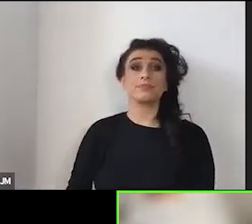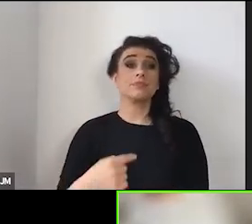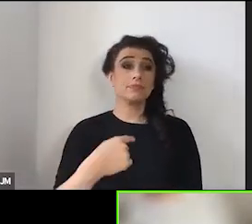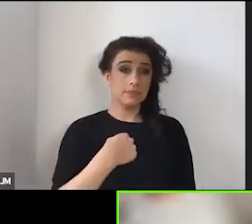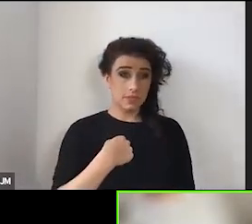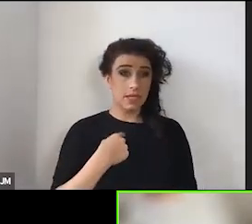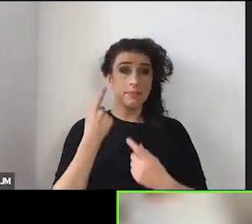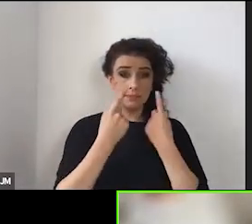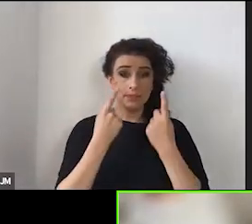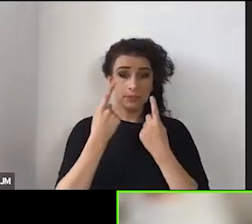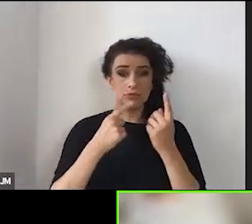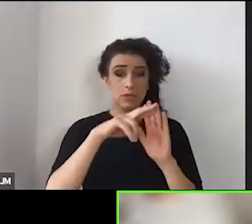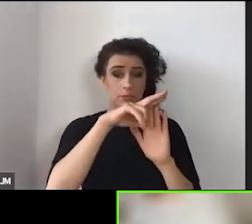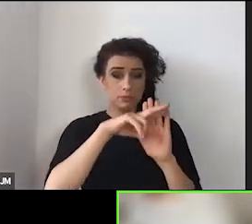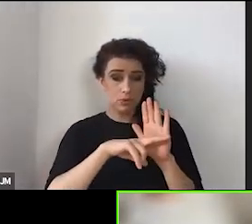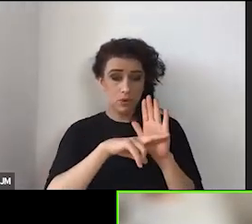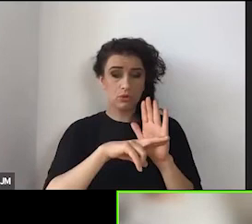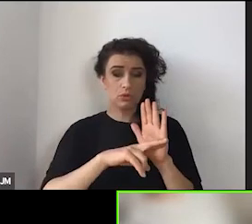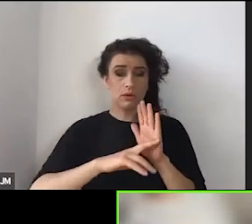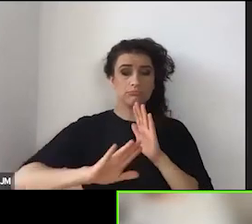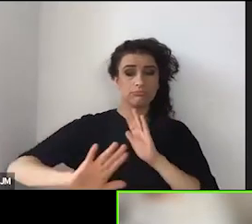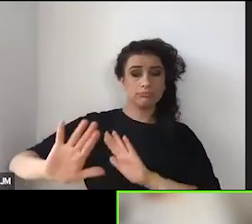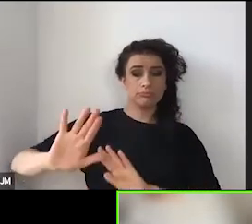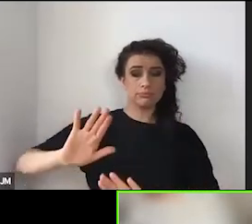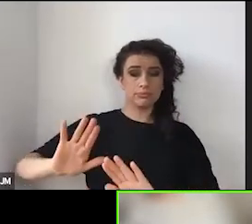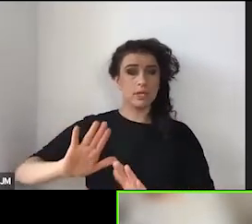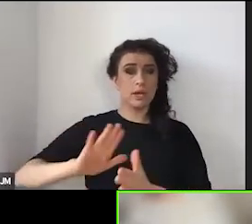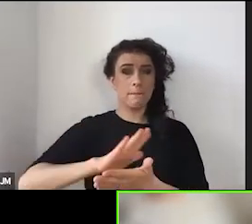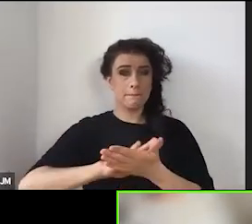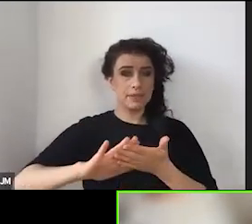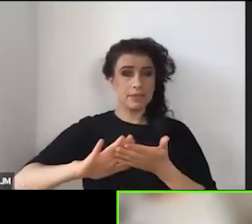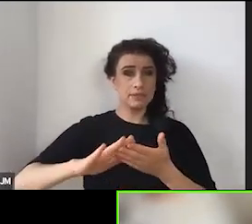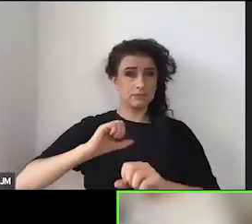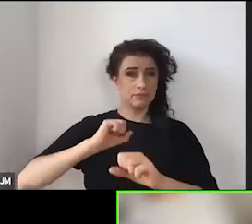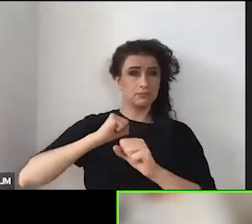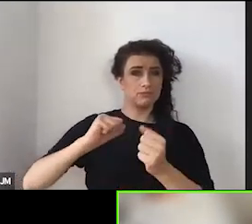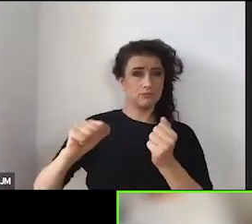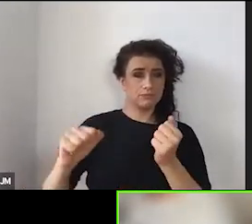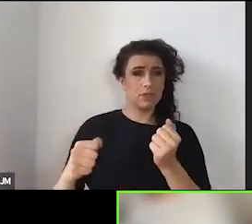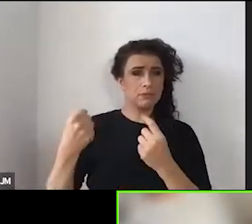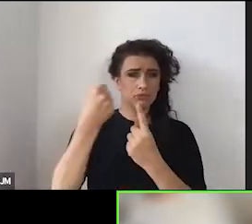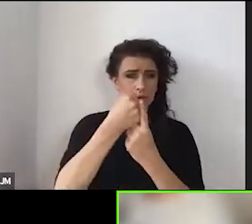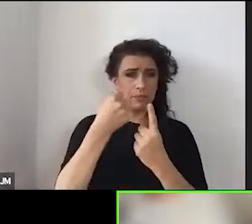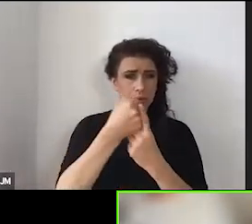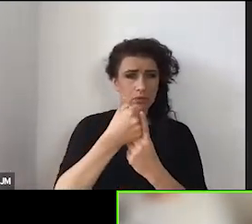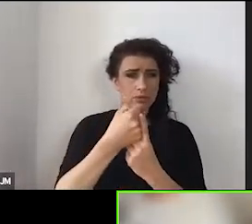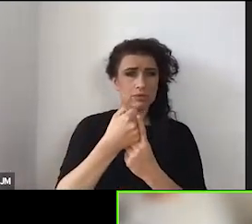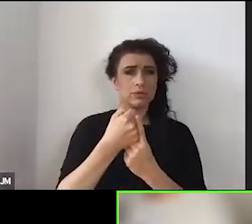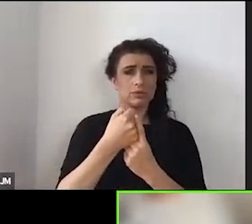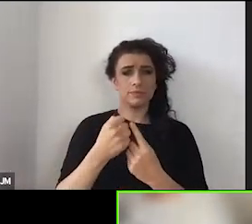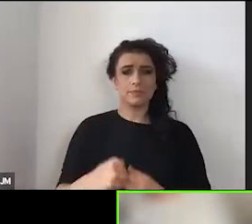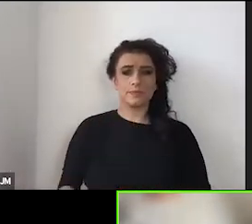must be, can you say transversalized or transversal?